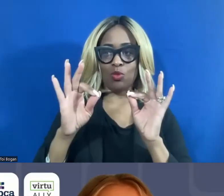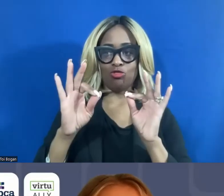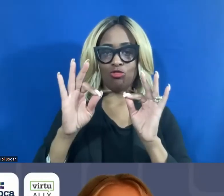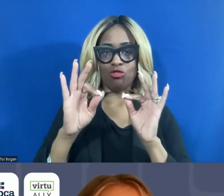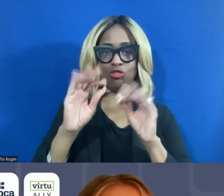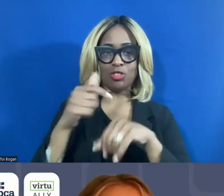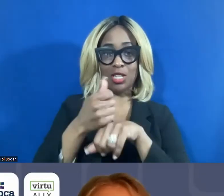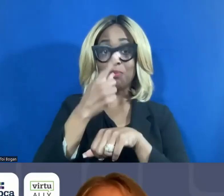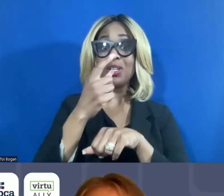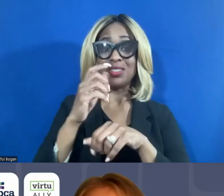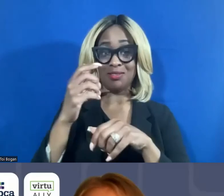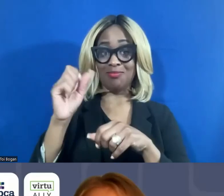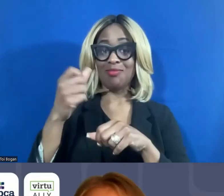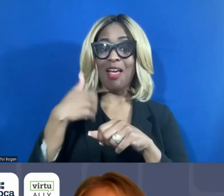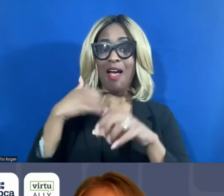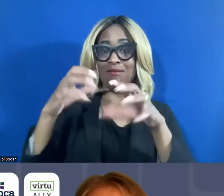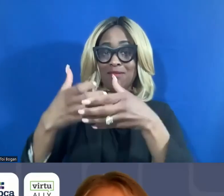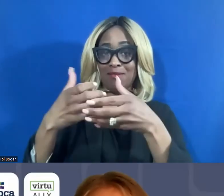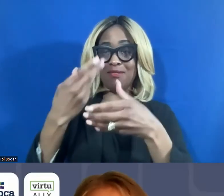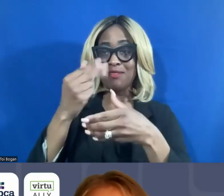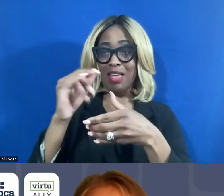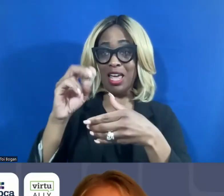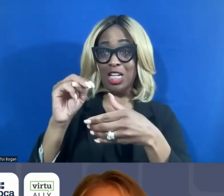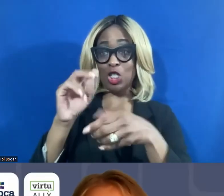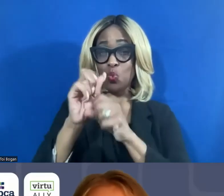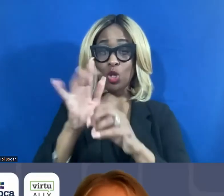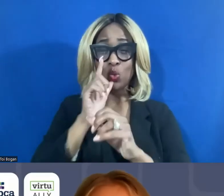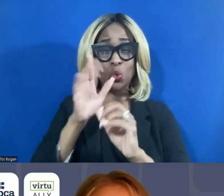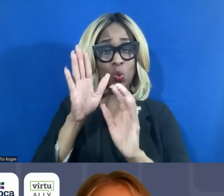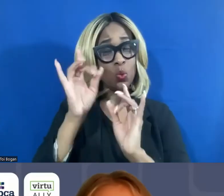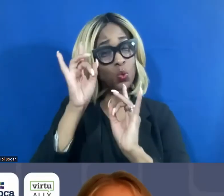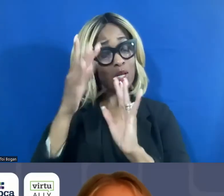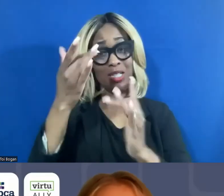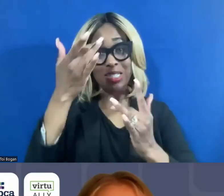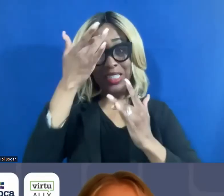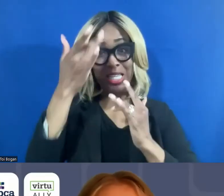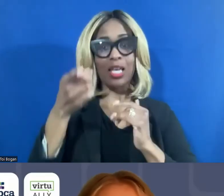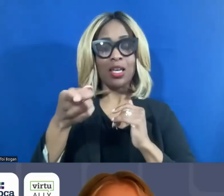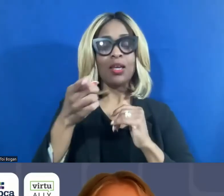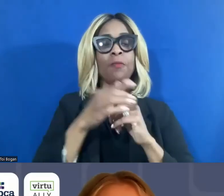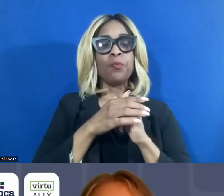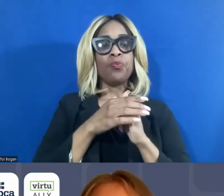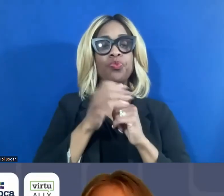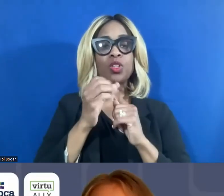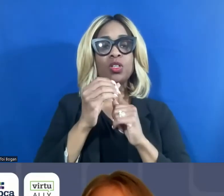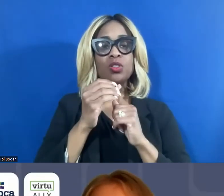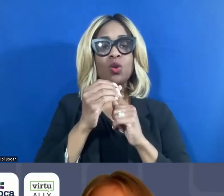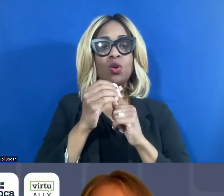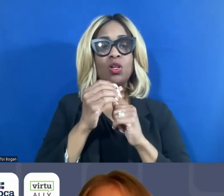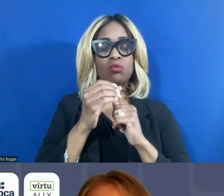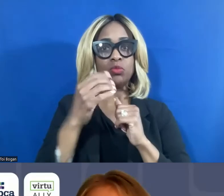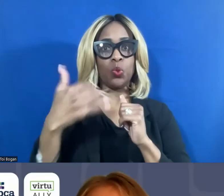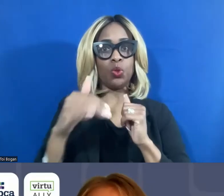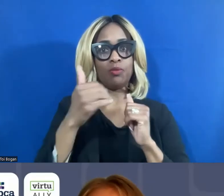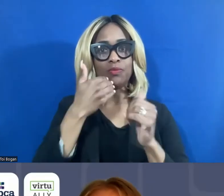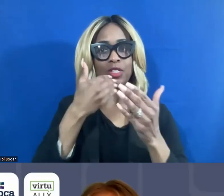of Haitian workers who were actually very sick, and that it was a good learning